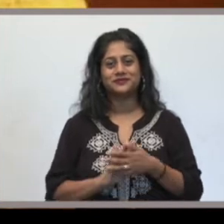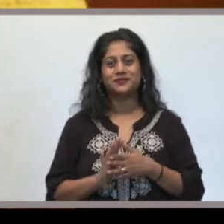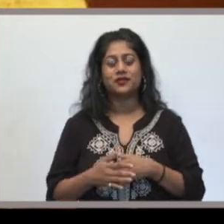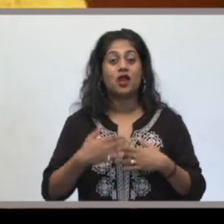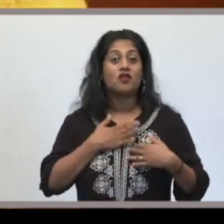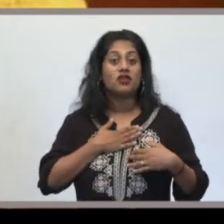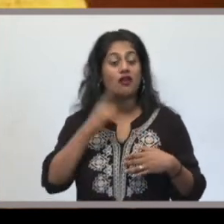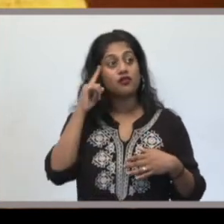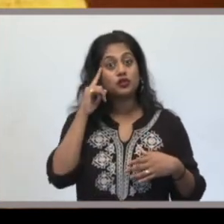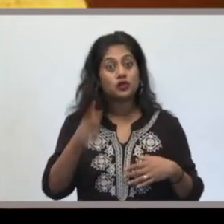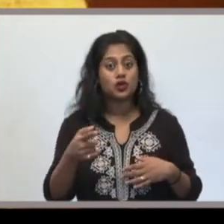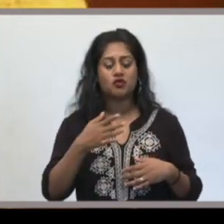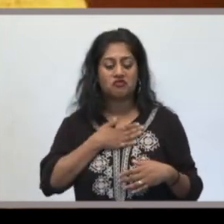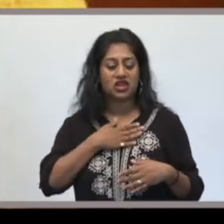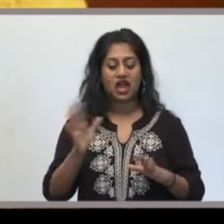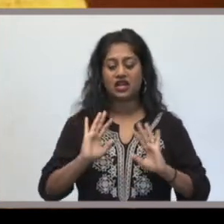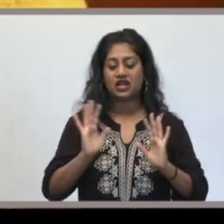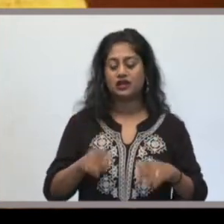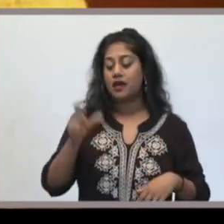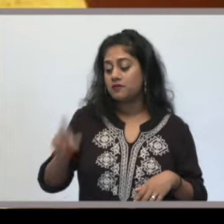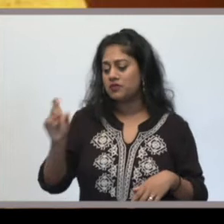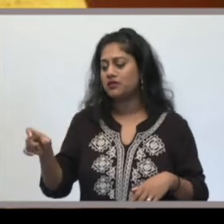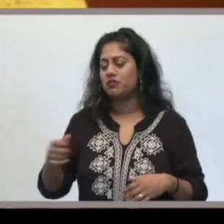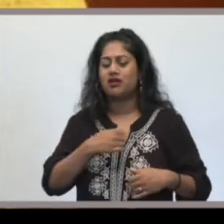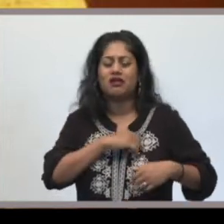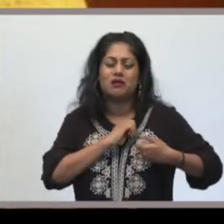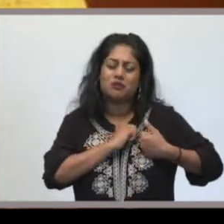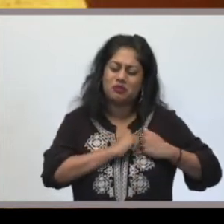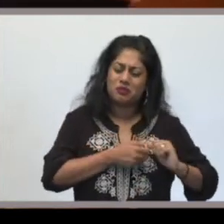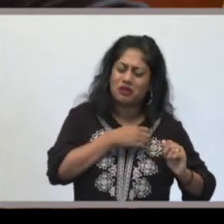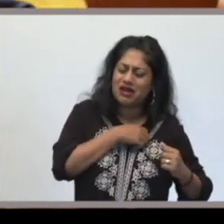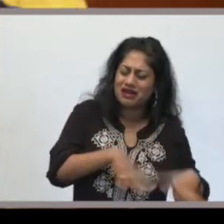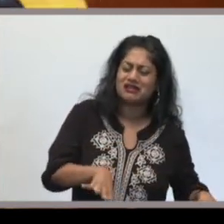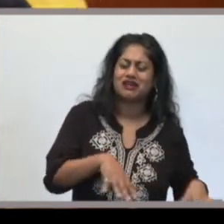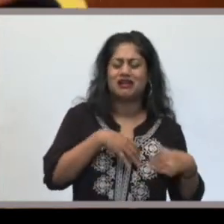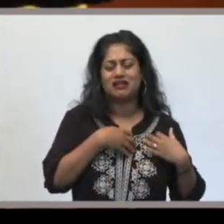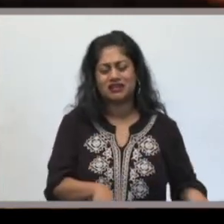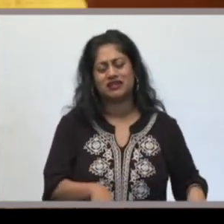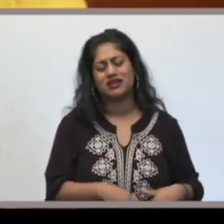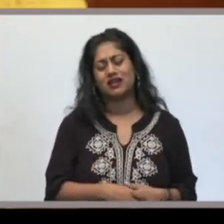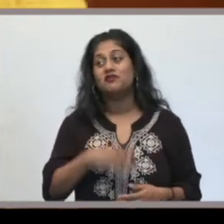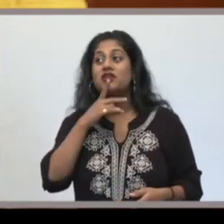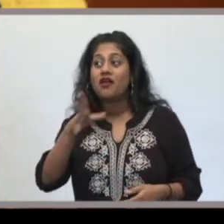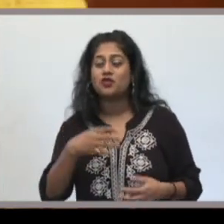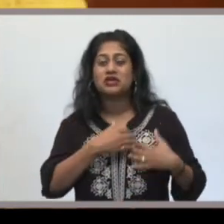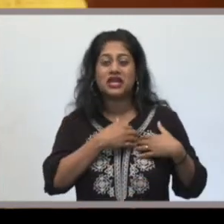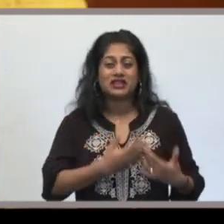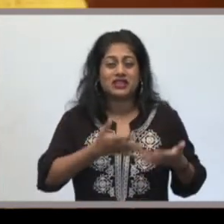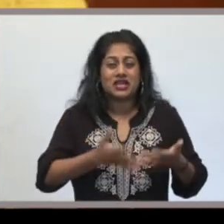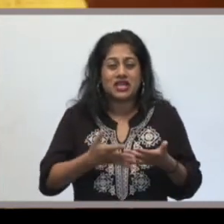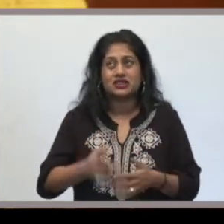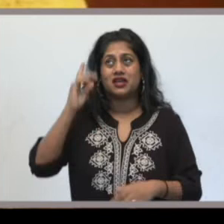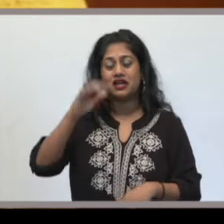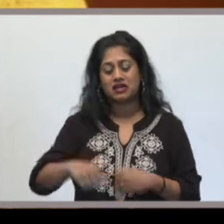unless you let them. That's a choice that you make. Friend, let it go. Release the hurt and